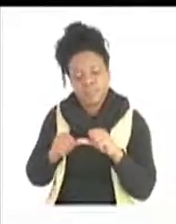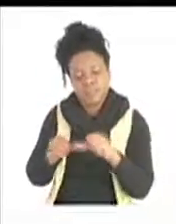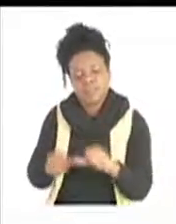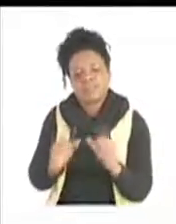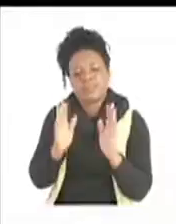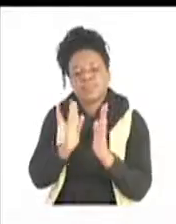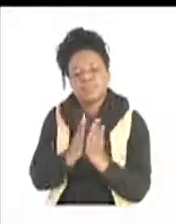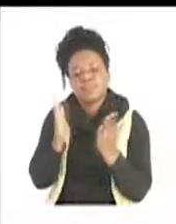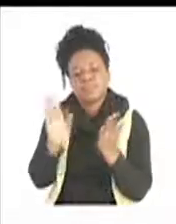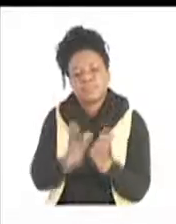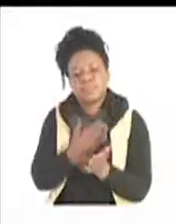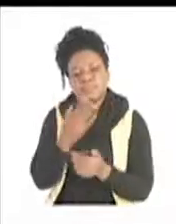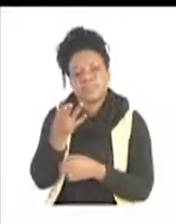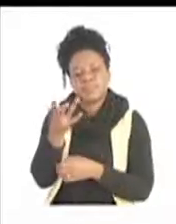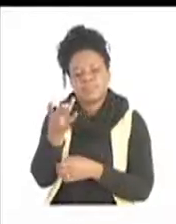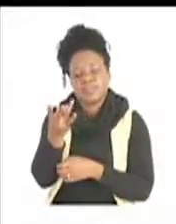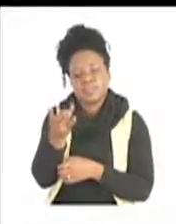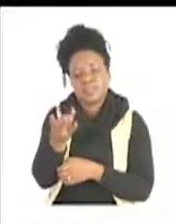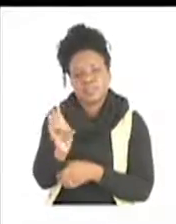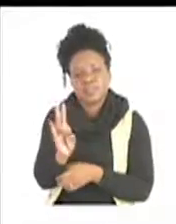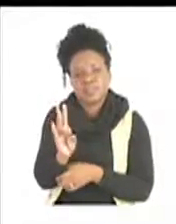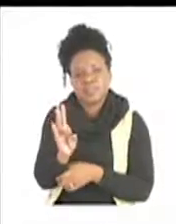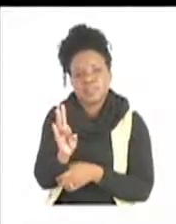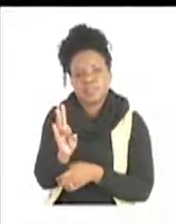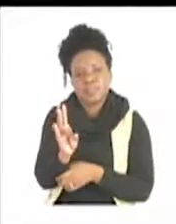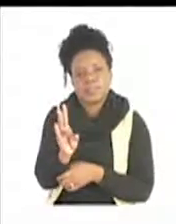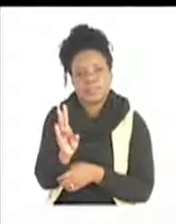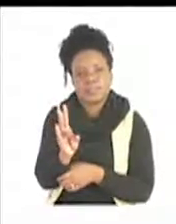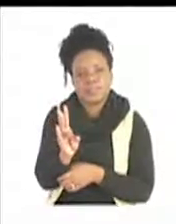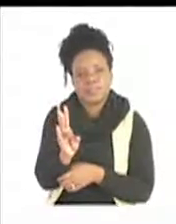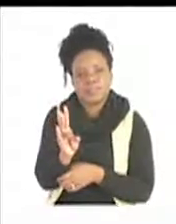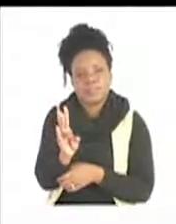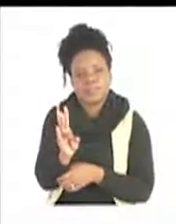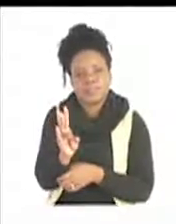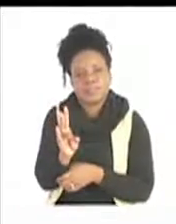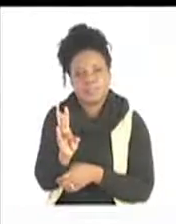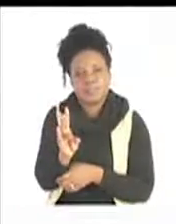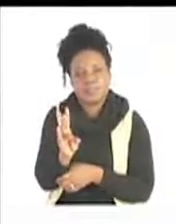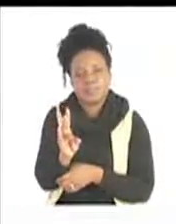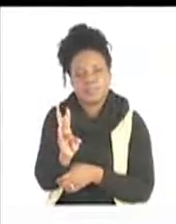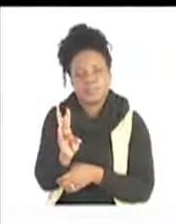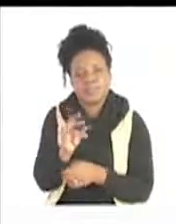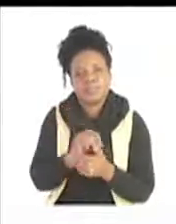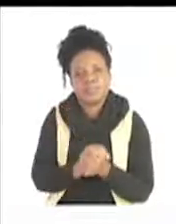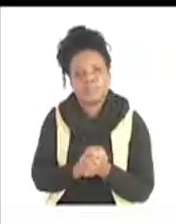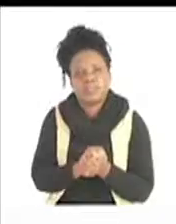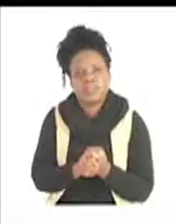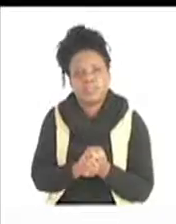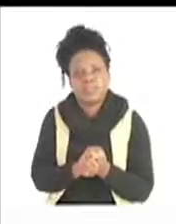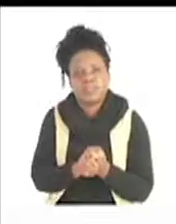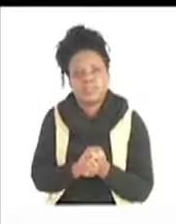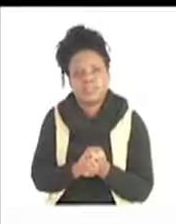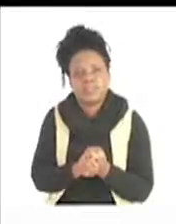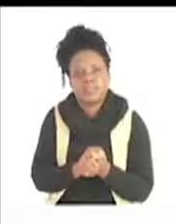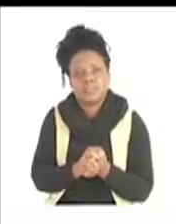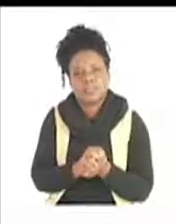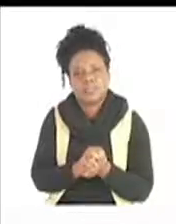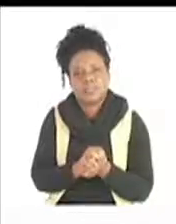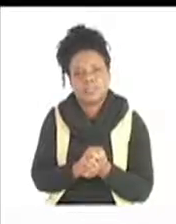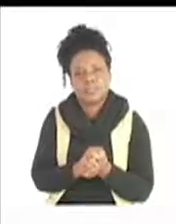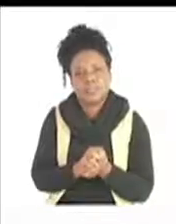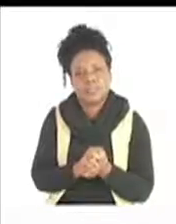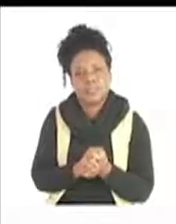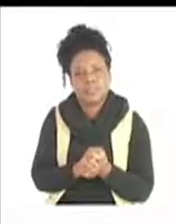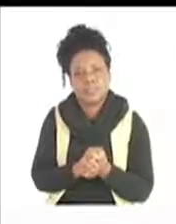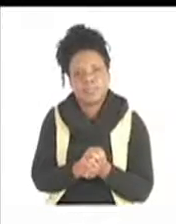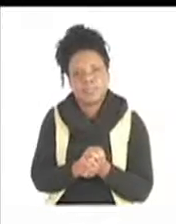On page 7, the instruction says, write the correct personal